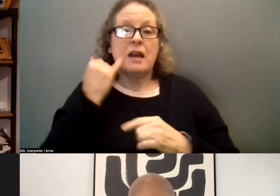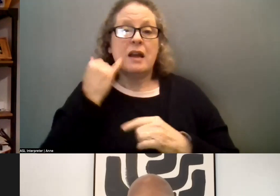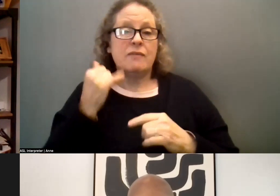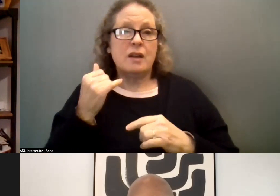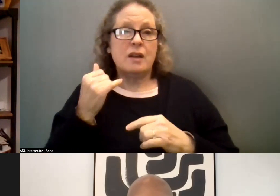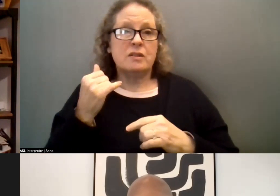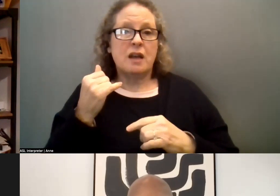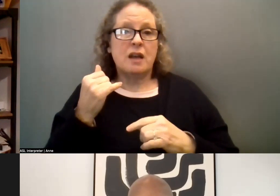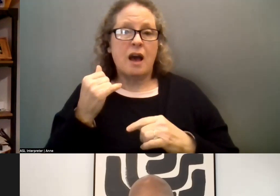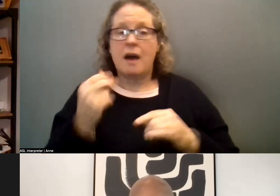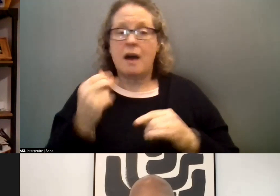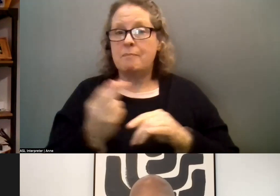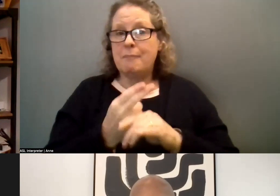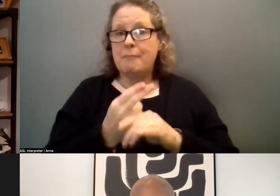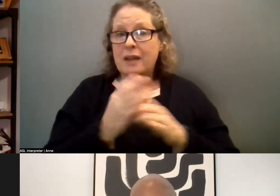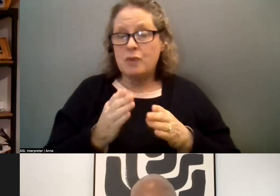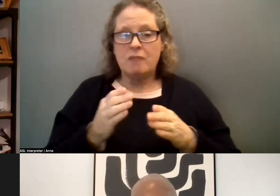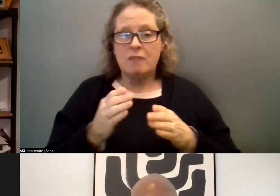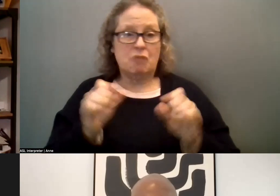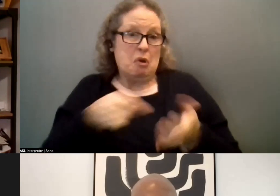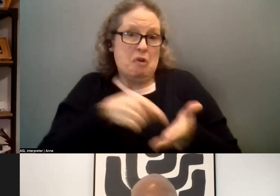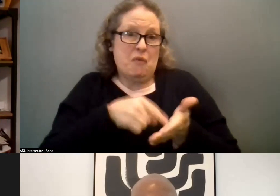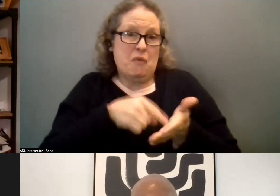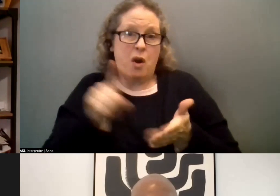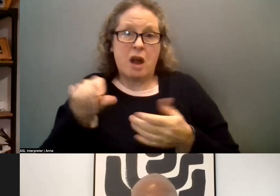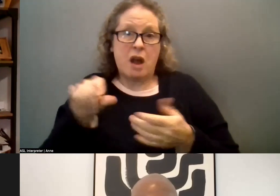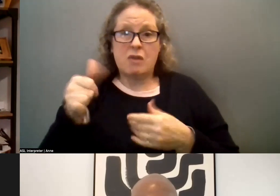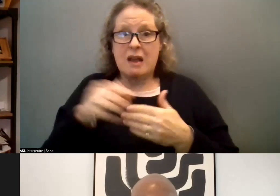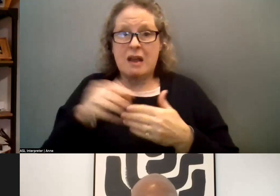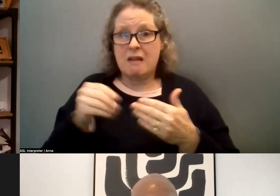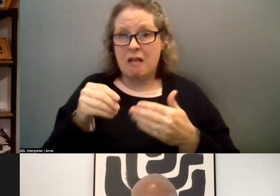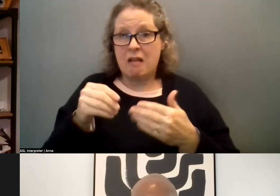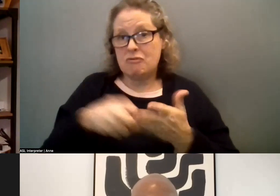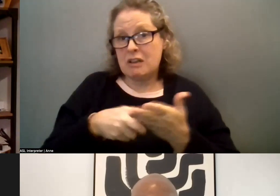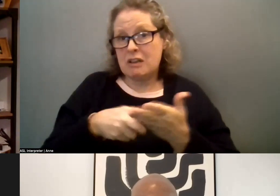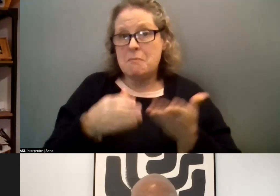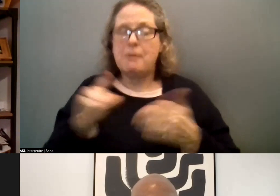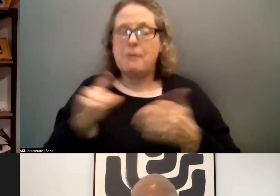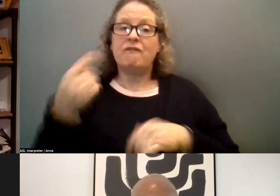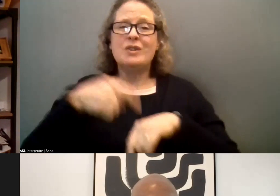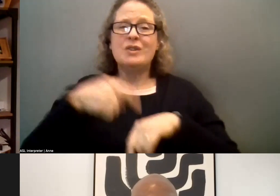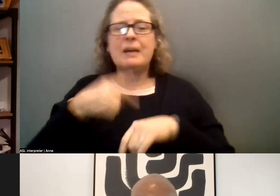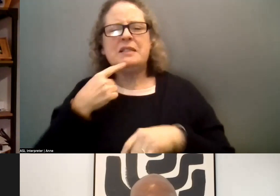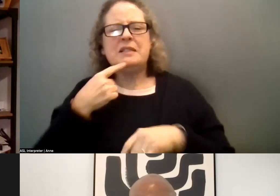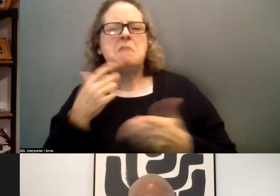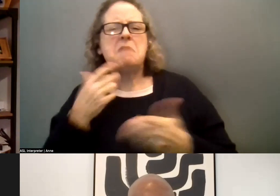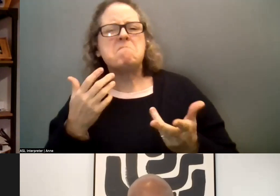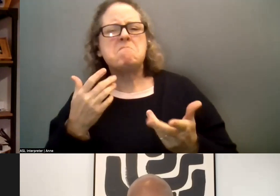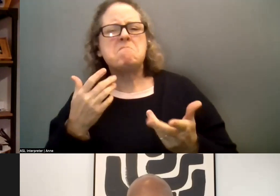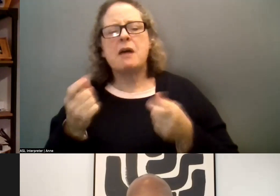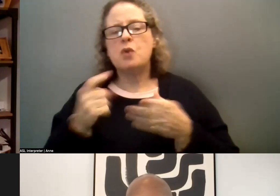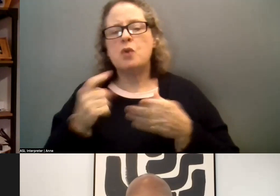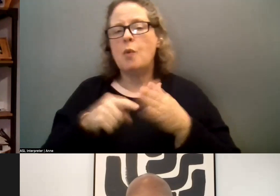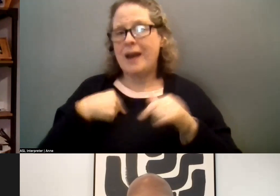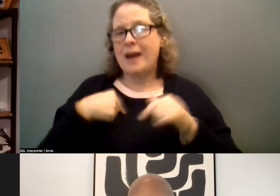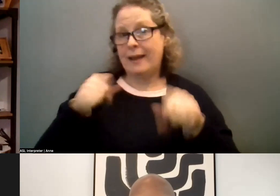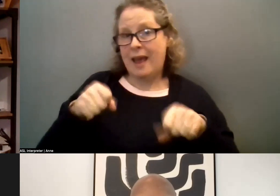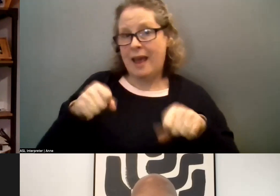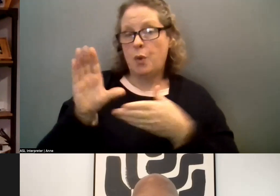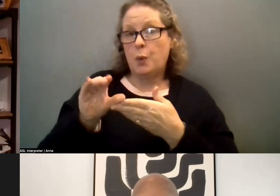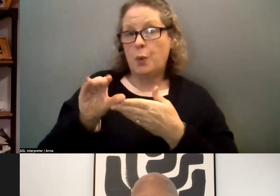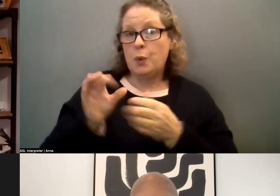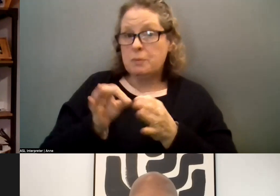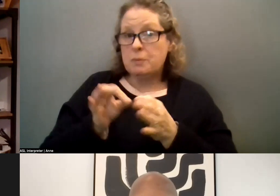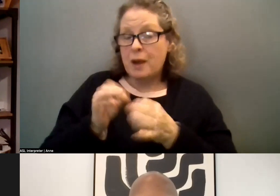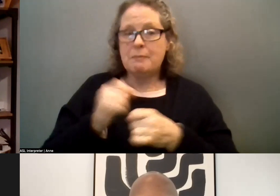$100 ticket, maybe they're a first time patron and saying, you know what, I'm going to control what I can. I'm going to reduce the price, make a $20